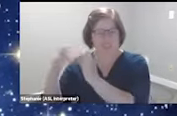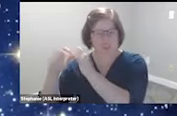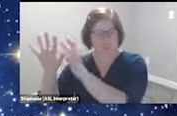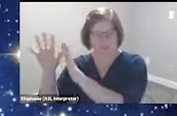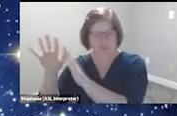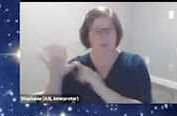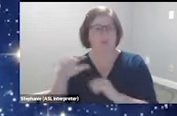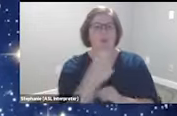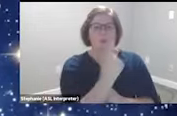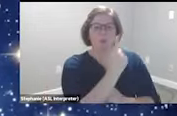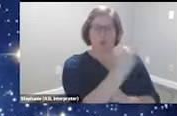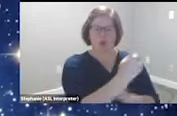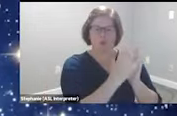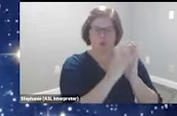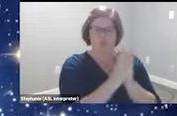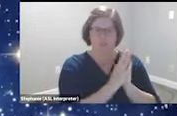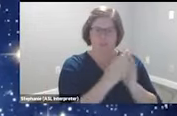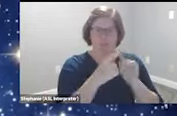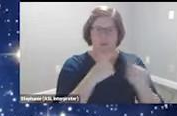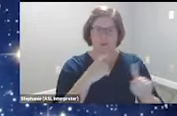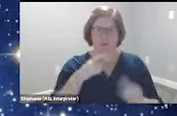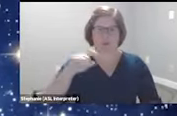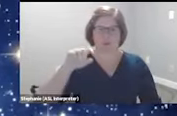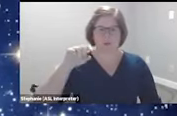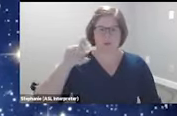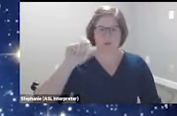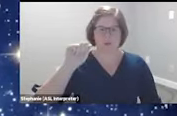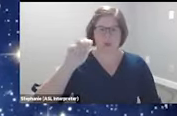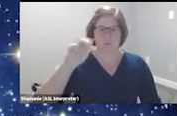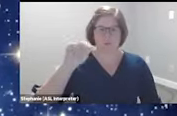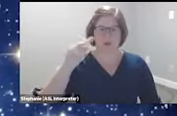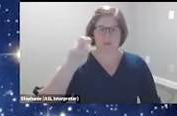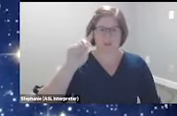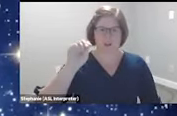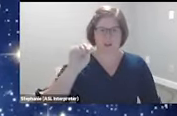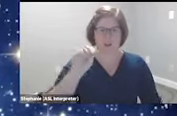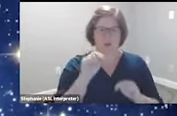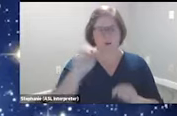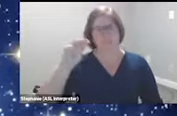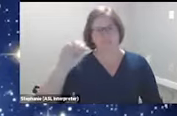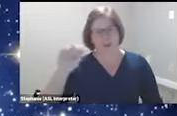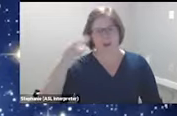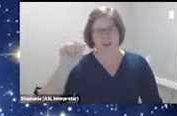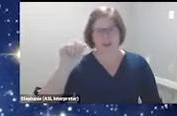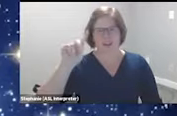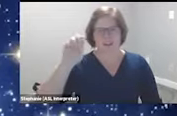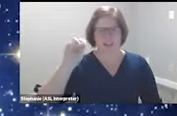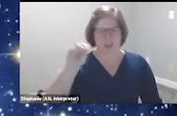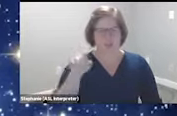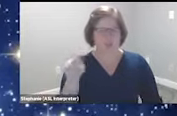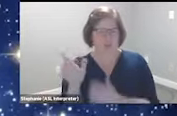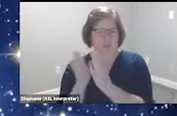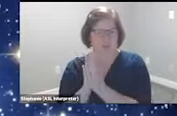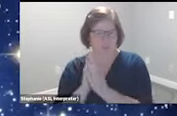from Mahadeo to share the link for the idea STEM. Mahadeo, if you wouldn't mind sharing that with me, I